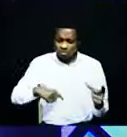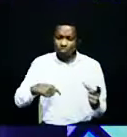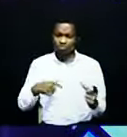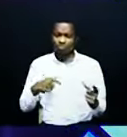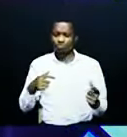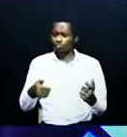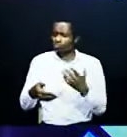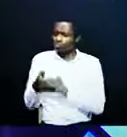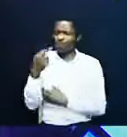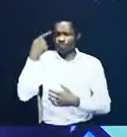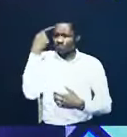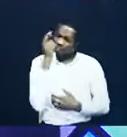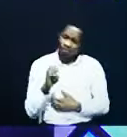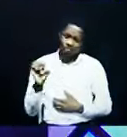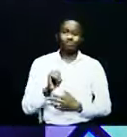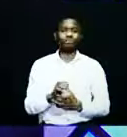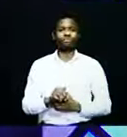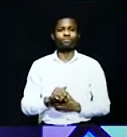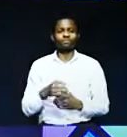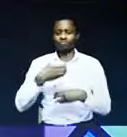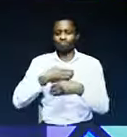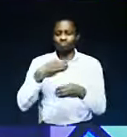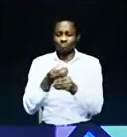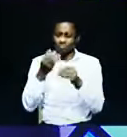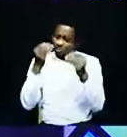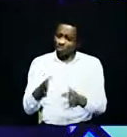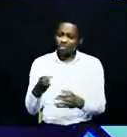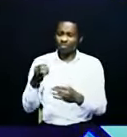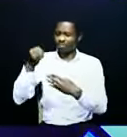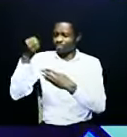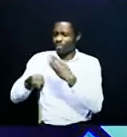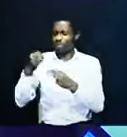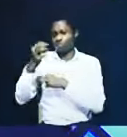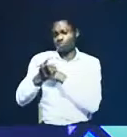God, the creator of the ends of the earth.